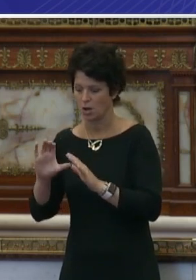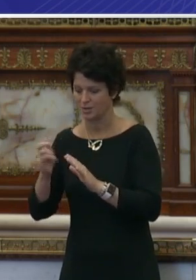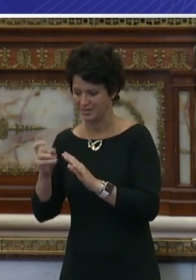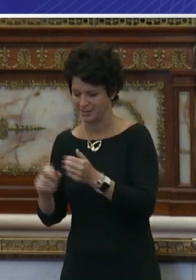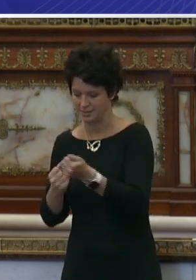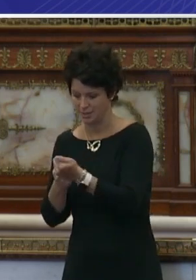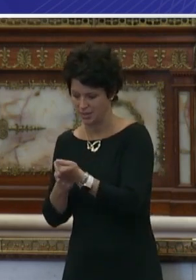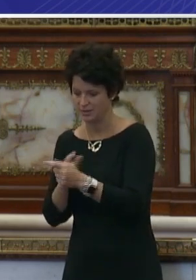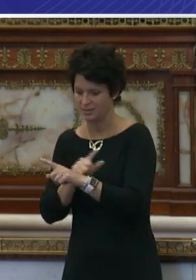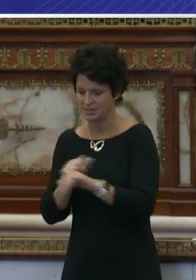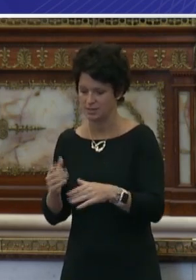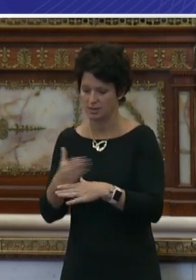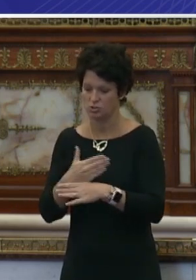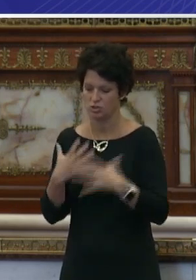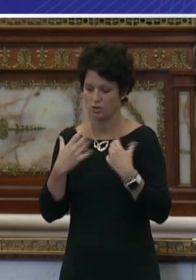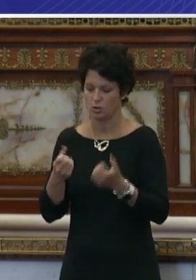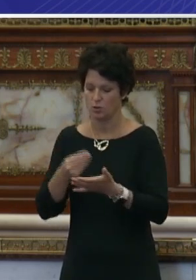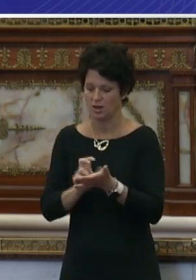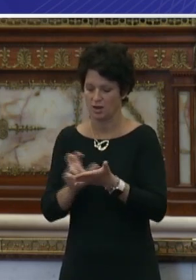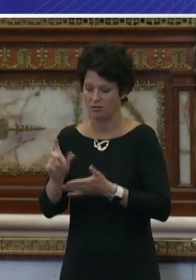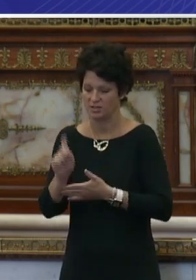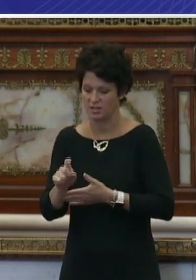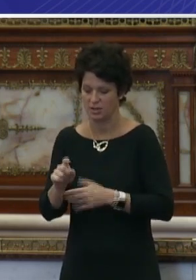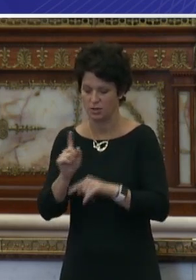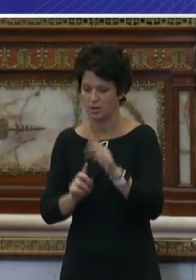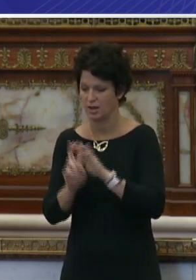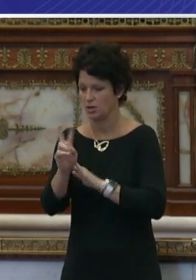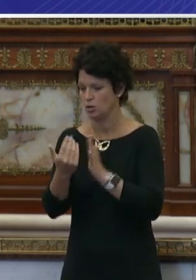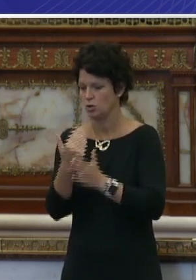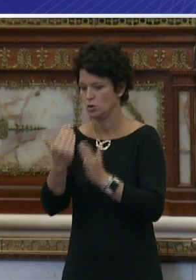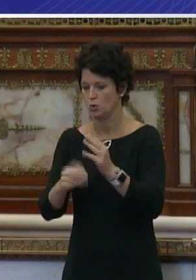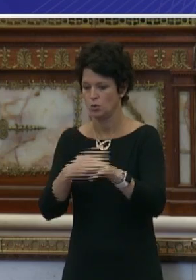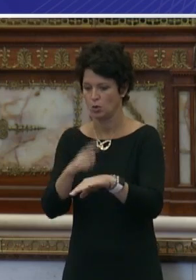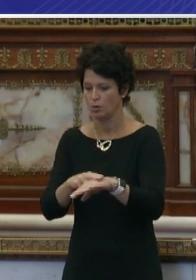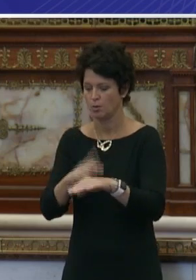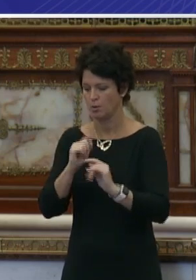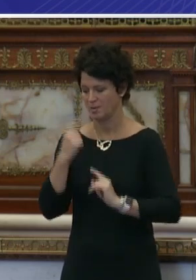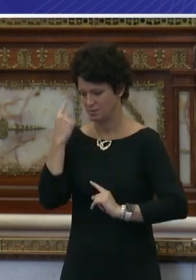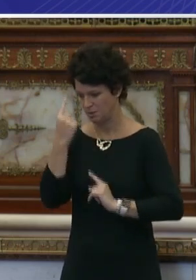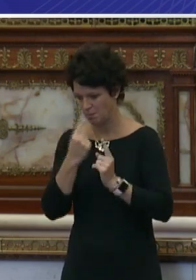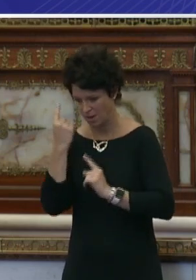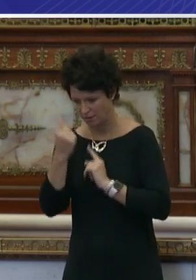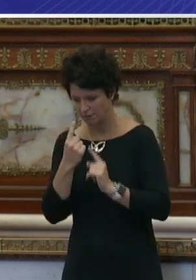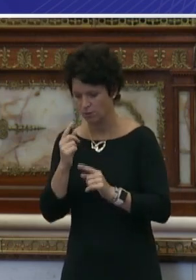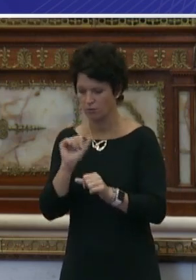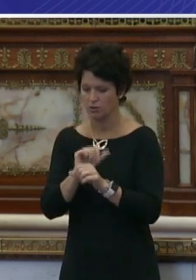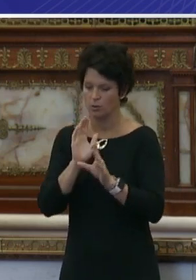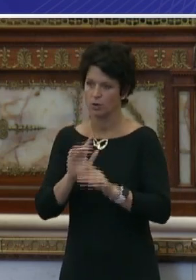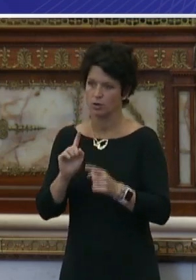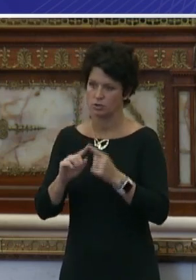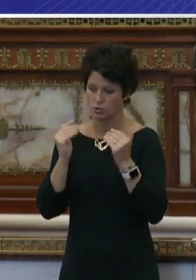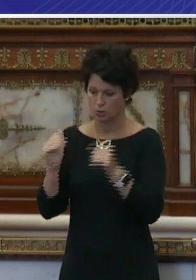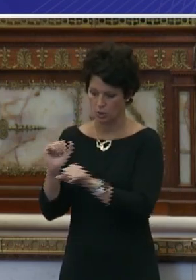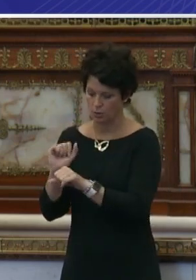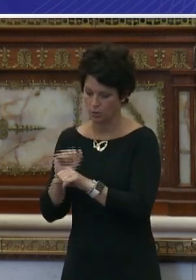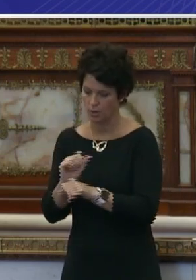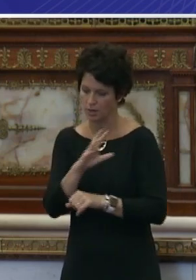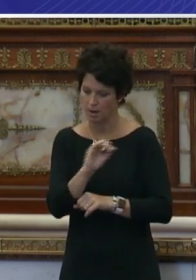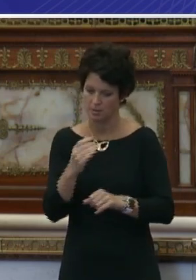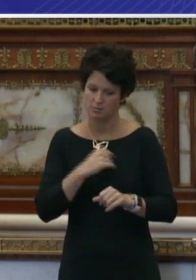continued shared recovery is needed. As no one knows what the new normal will be, we have to be mindful that in order for workers to work, employers must